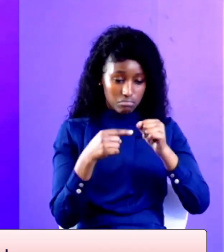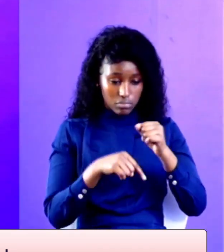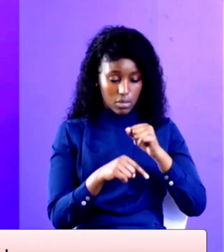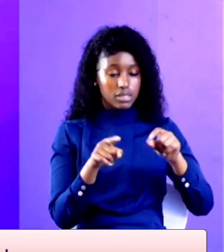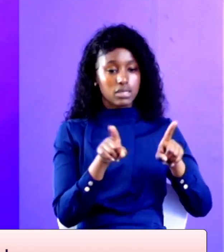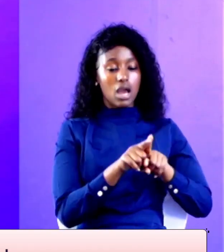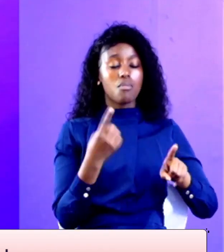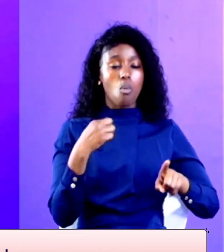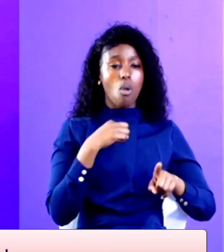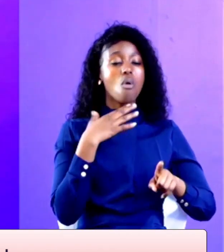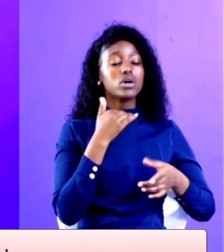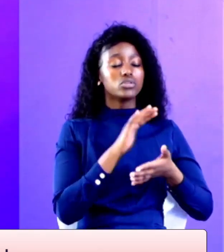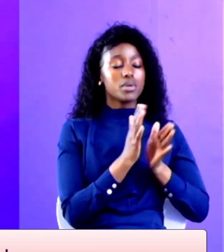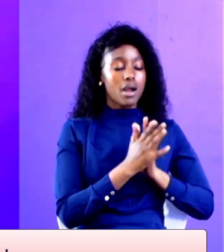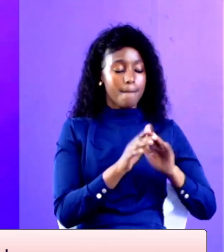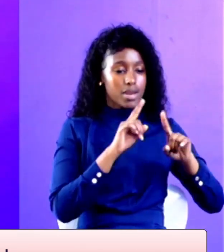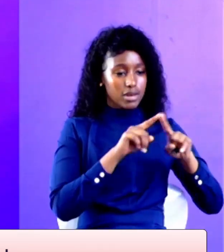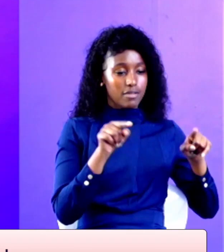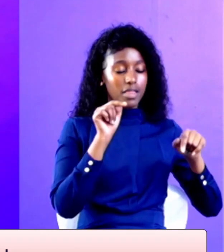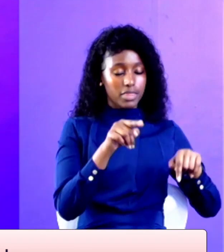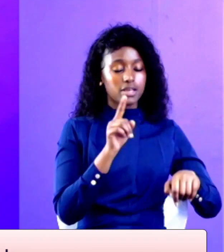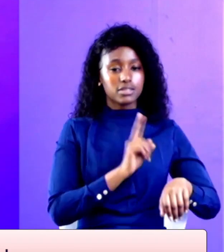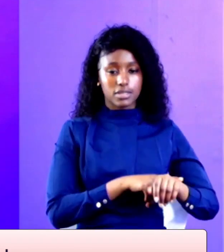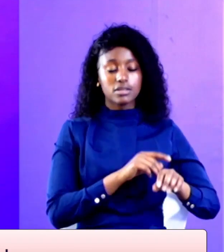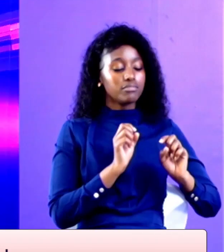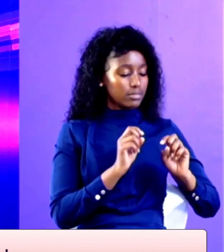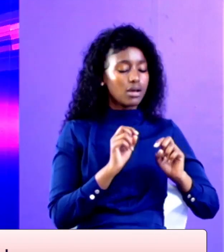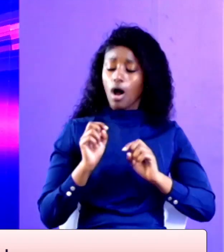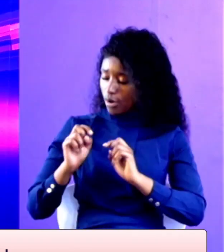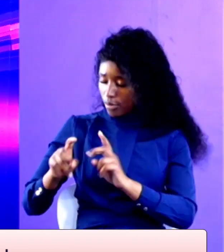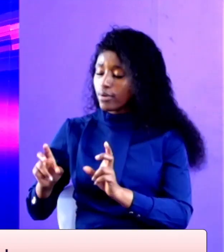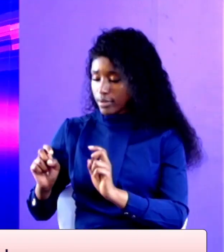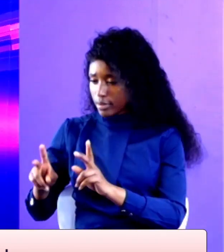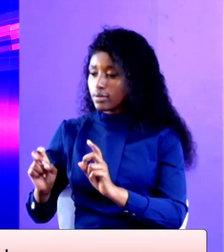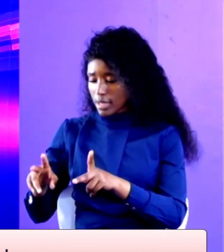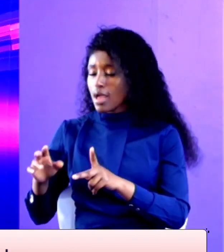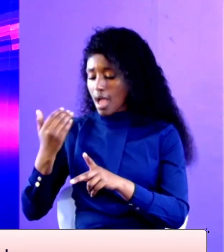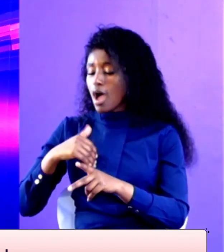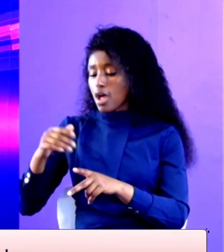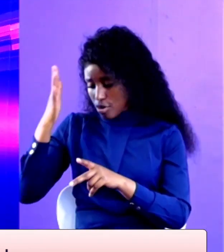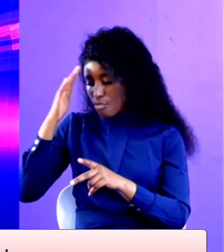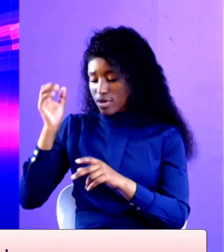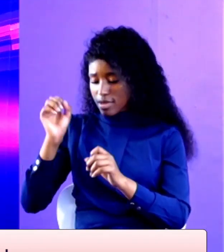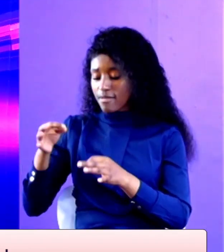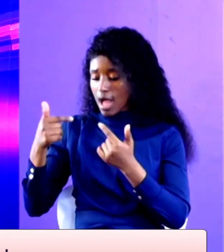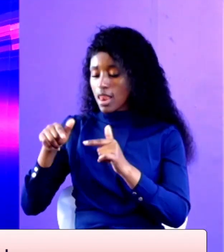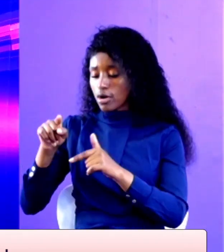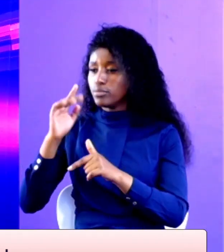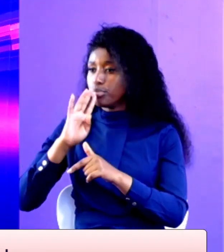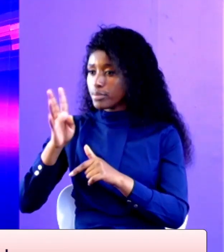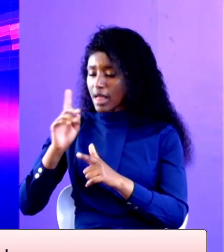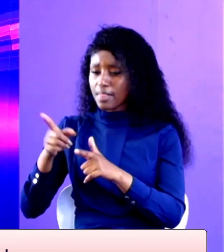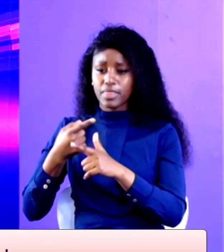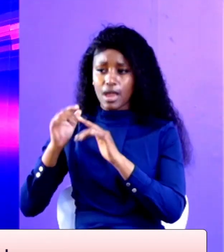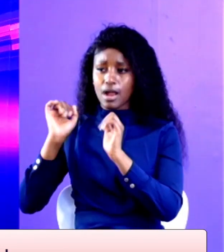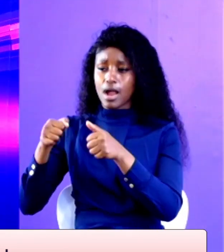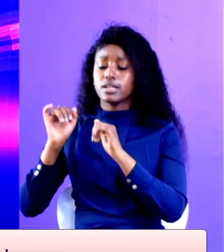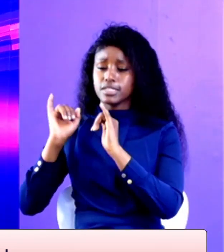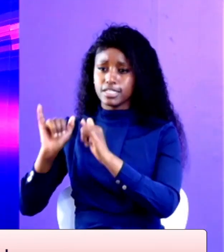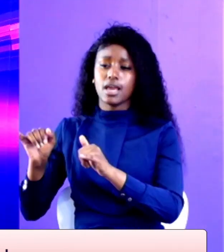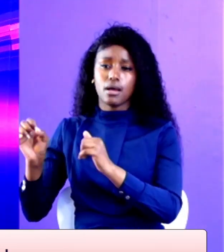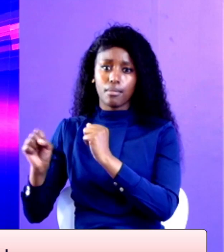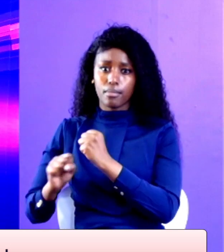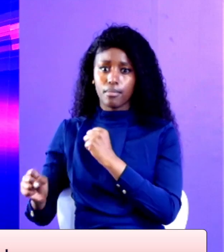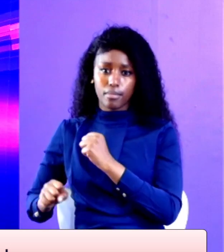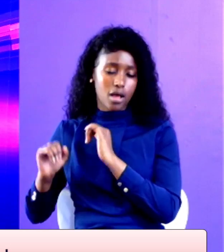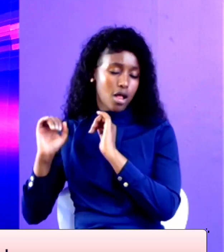to be different this season. That's what Okay. I know if I let you speak, I will speak to you tomorrow. Stay here. We'll stay here.